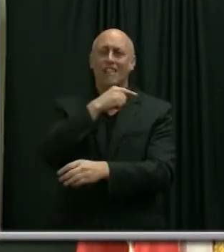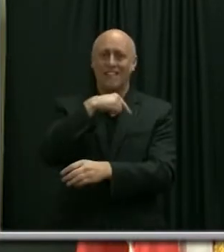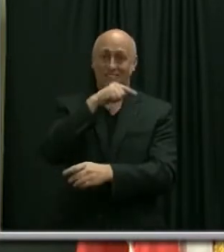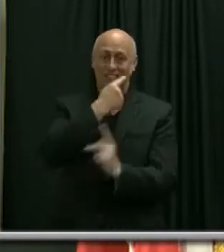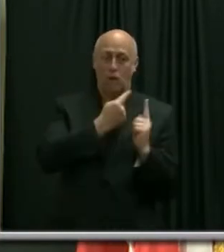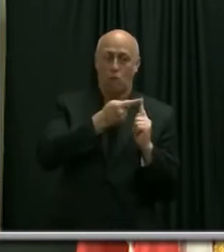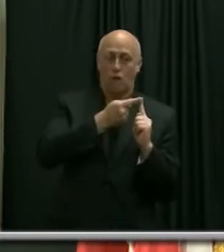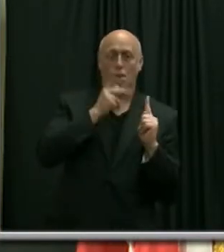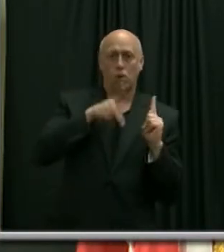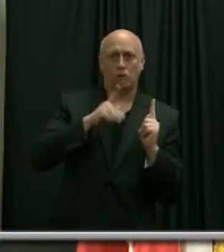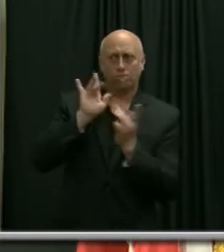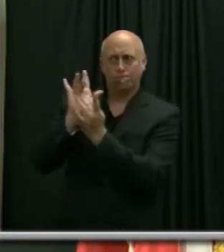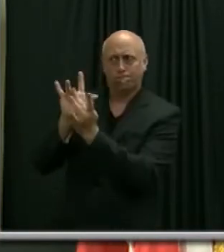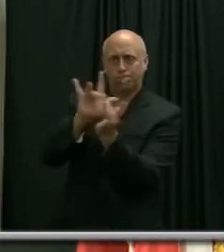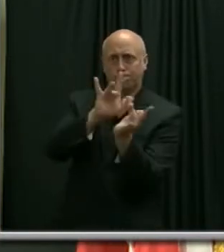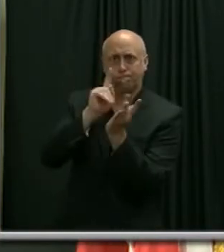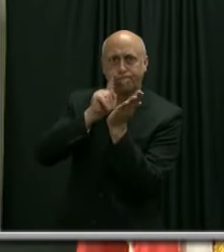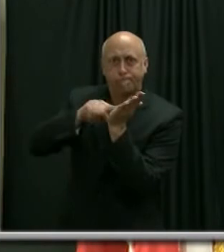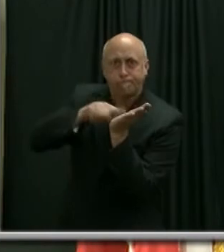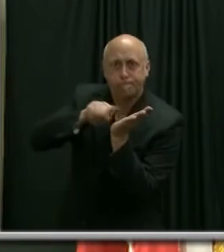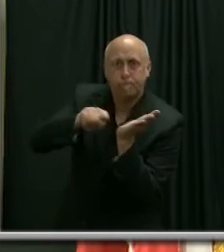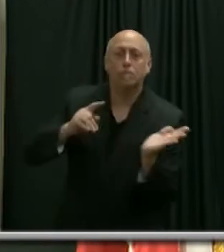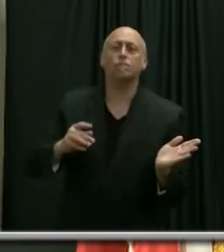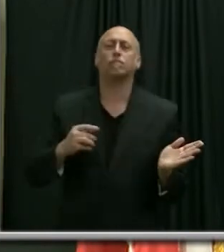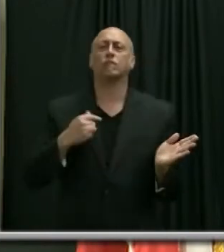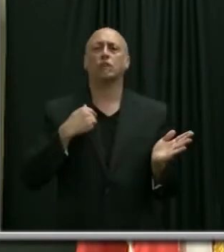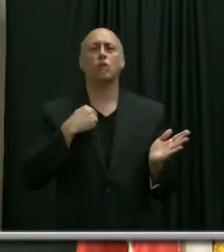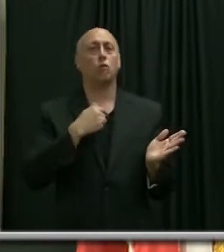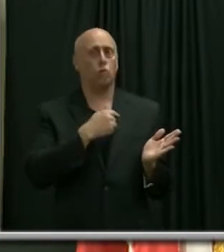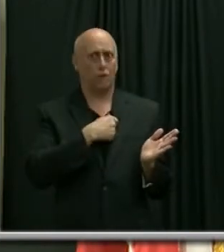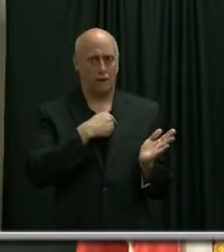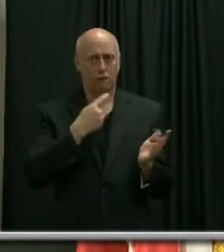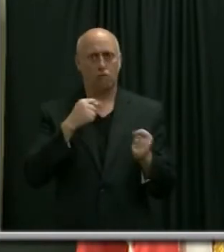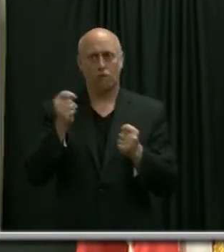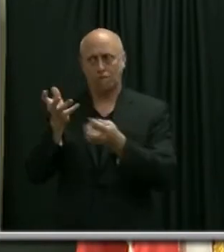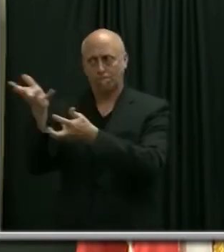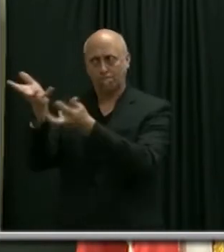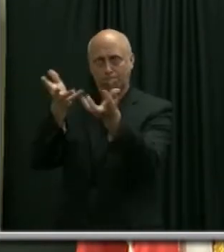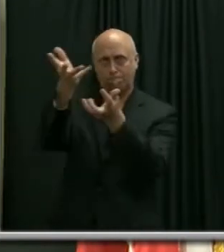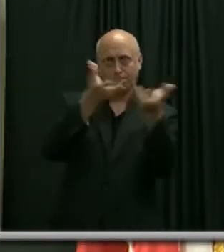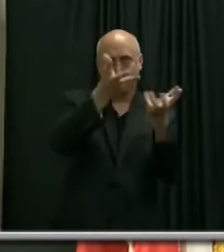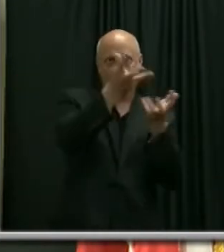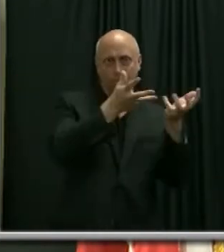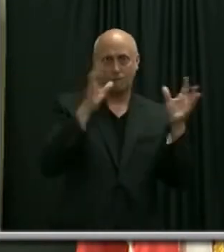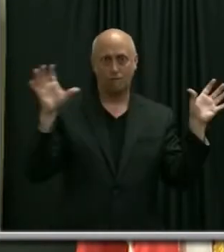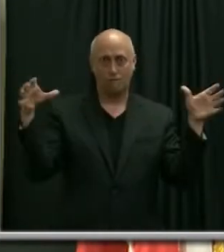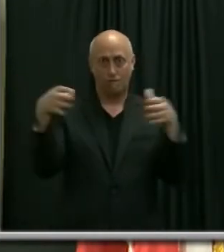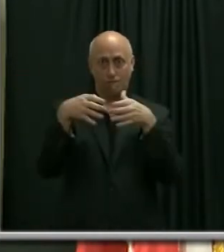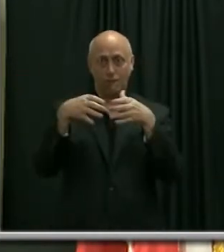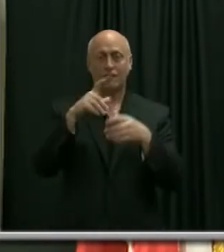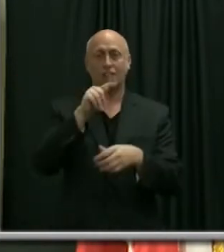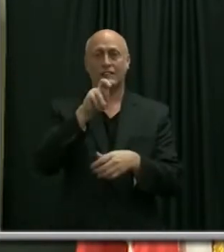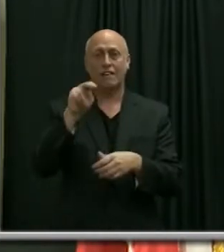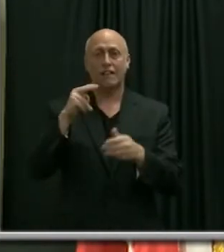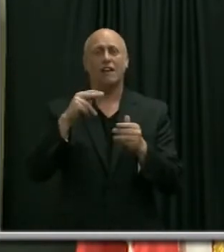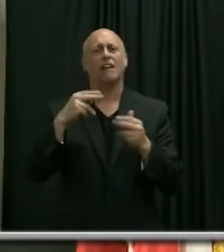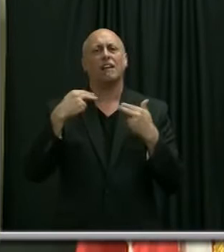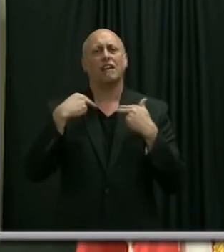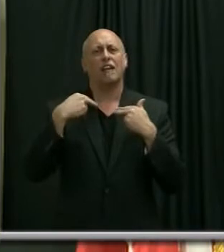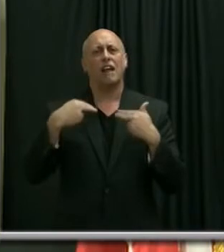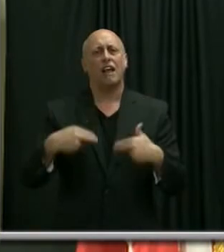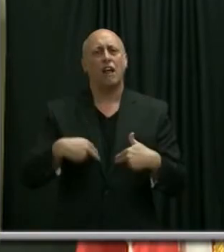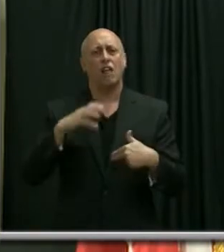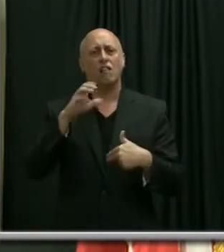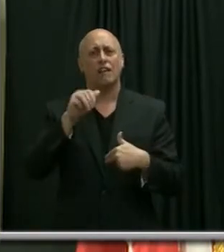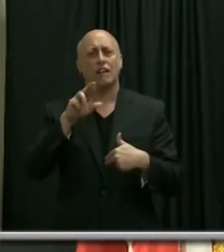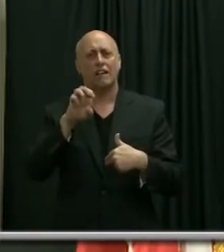Davidson County. We are working with each of them as a group through the Tennessee Healthcare Association, as